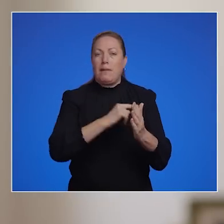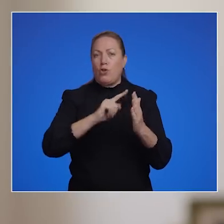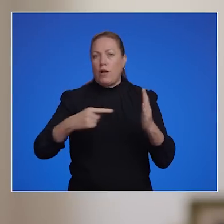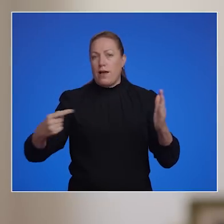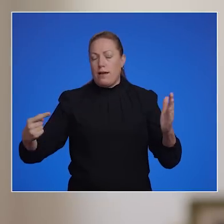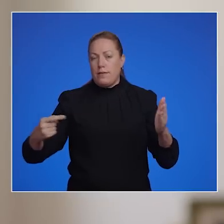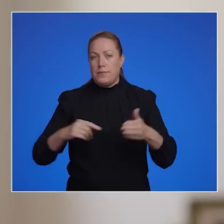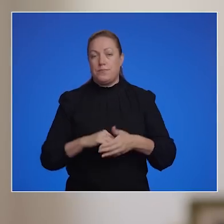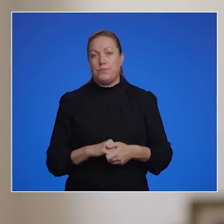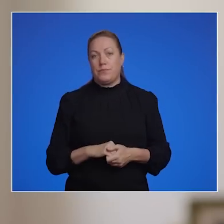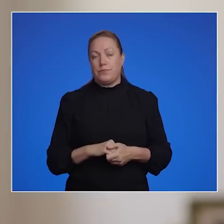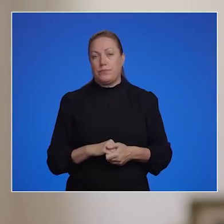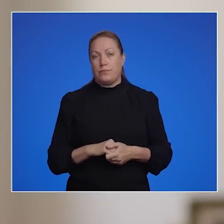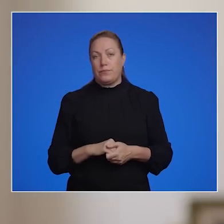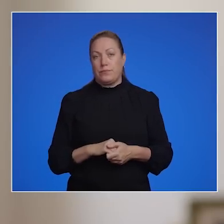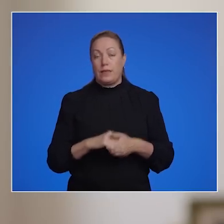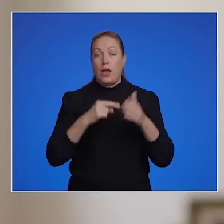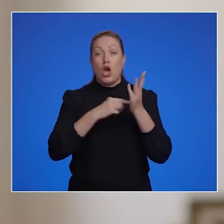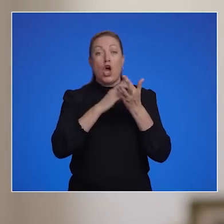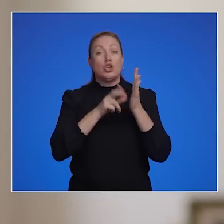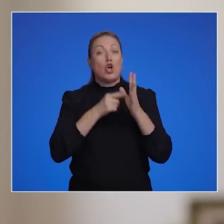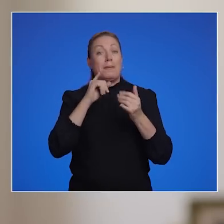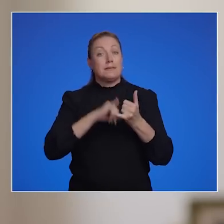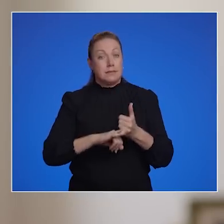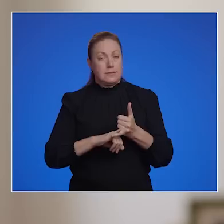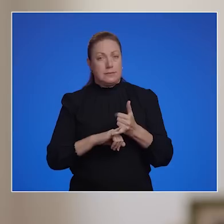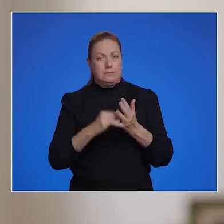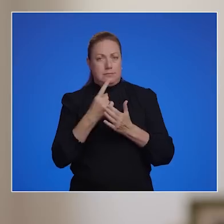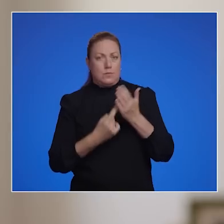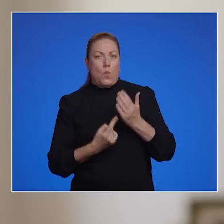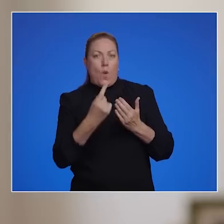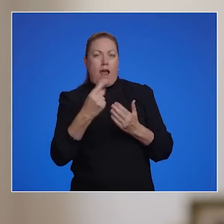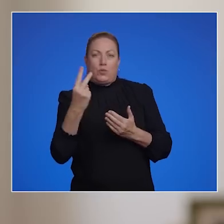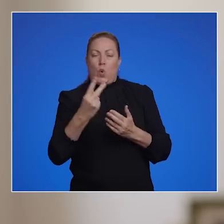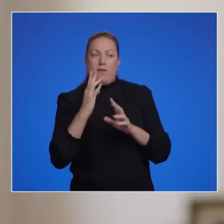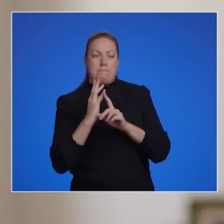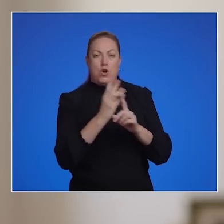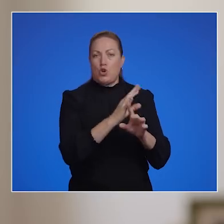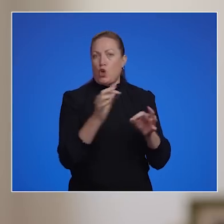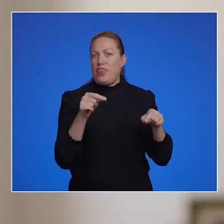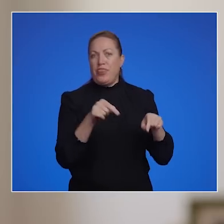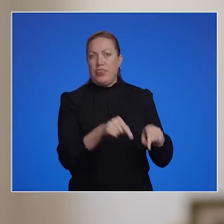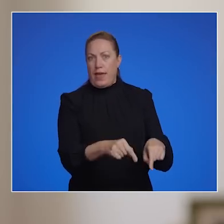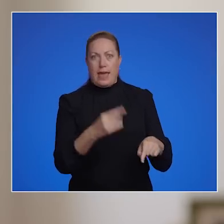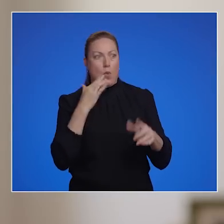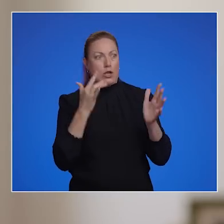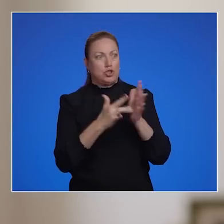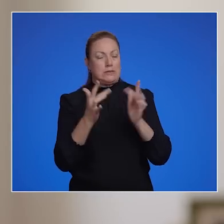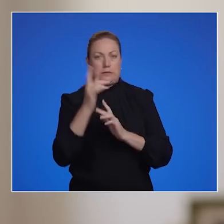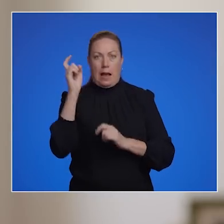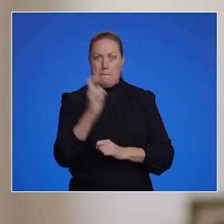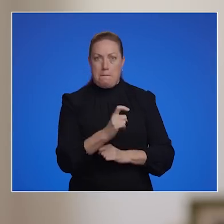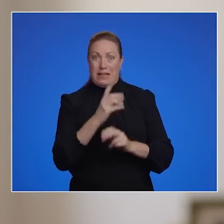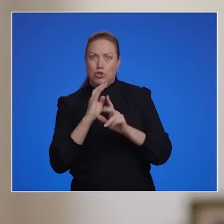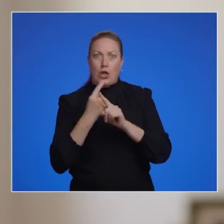Thomas, called the twin, who was one of the 12, was not with them when Jesus came. When the disciples said, "We have seen the